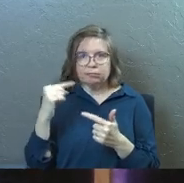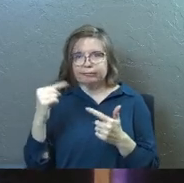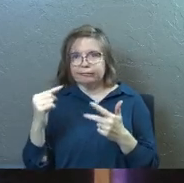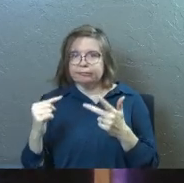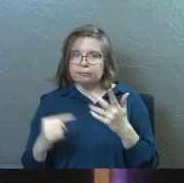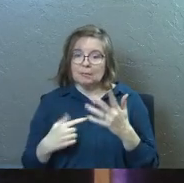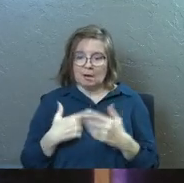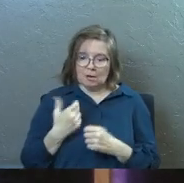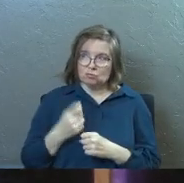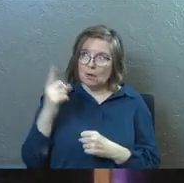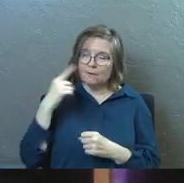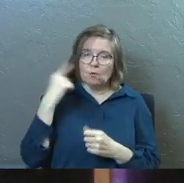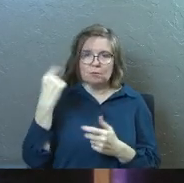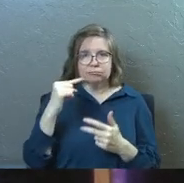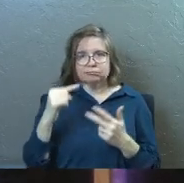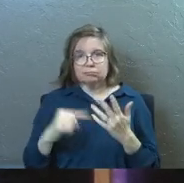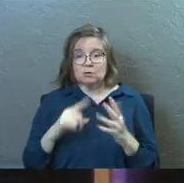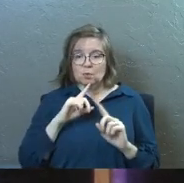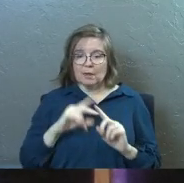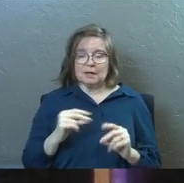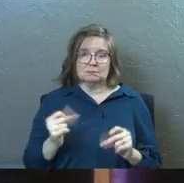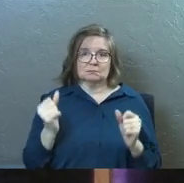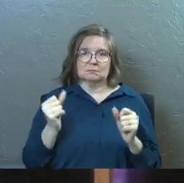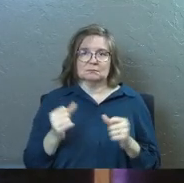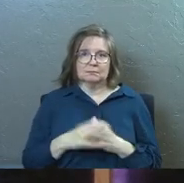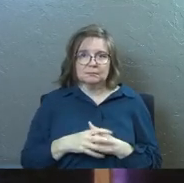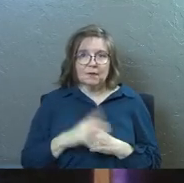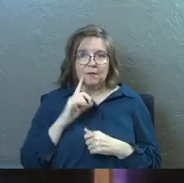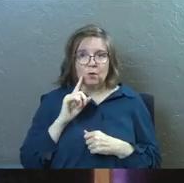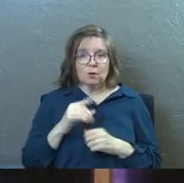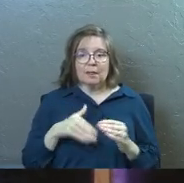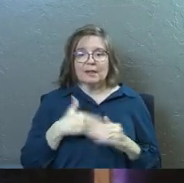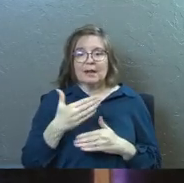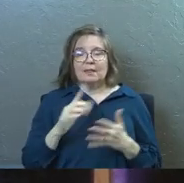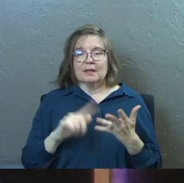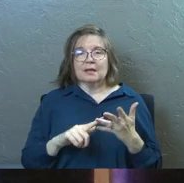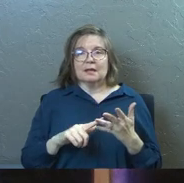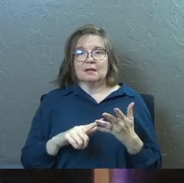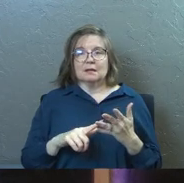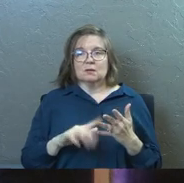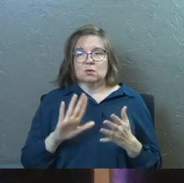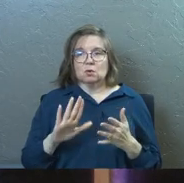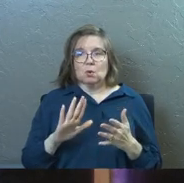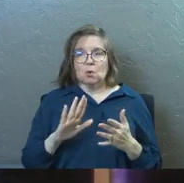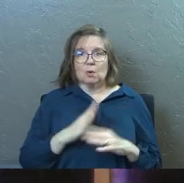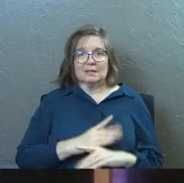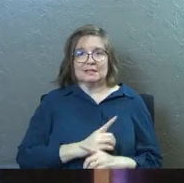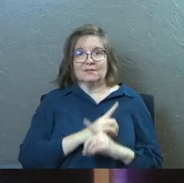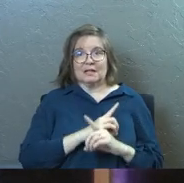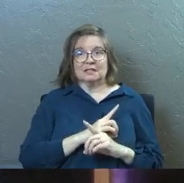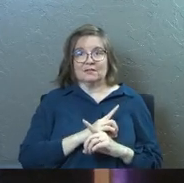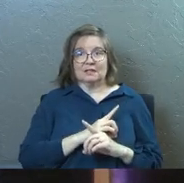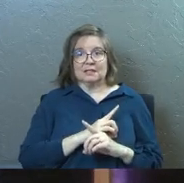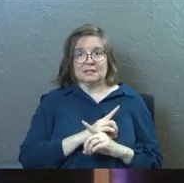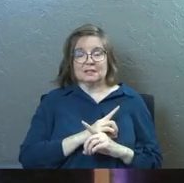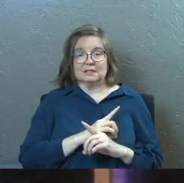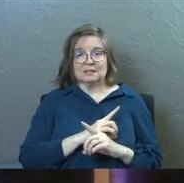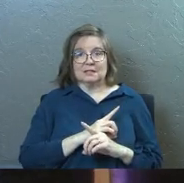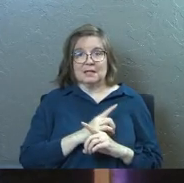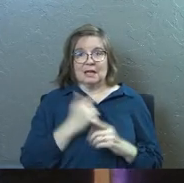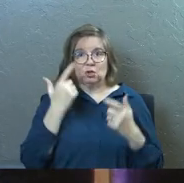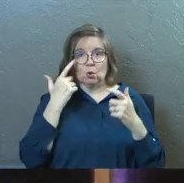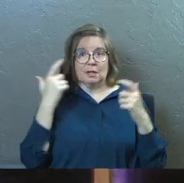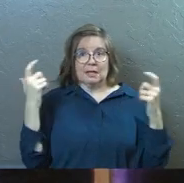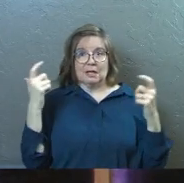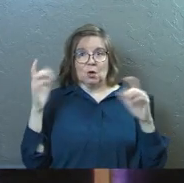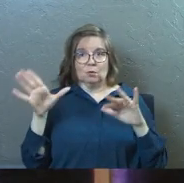why I trust him. So that those answers are faster for you. The next thing is cast aside your defensiveness and your